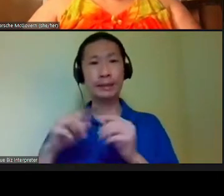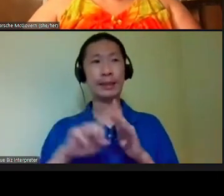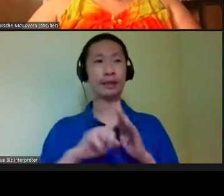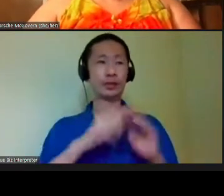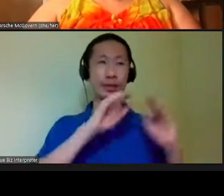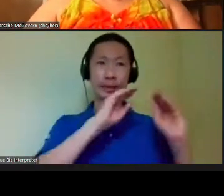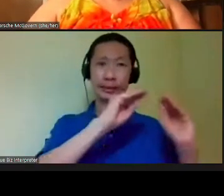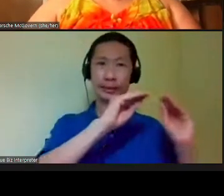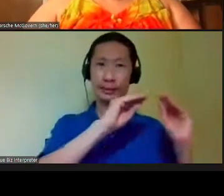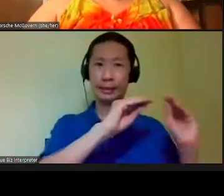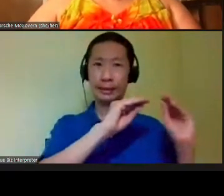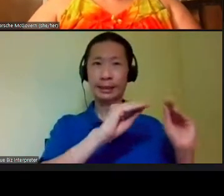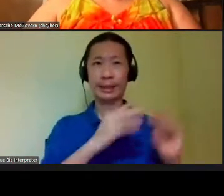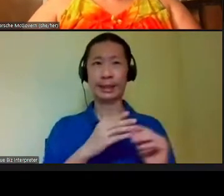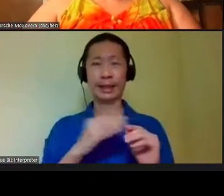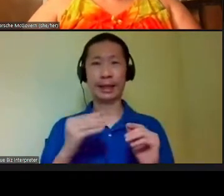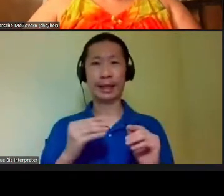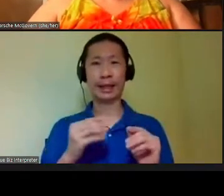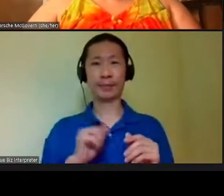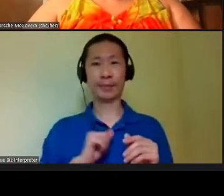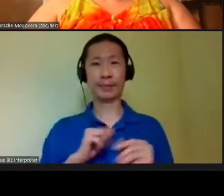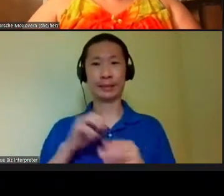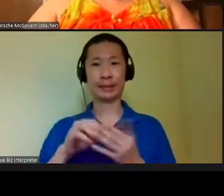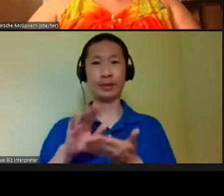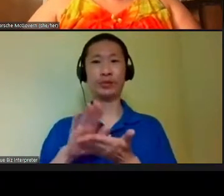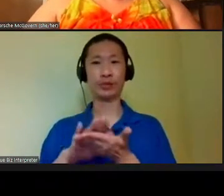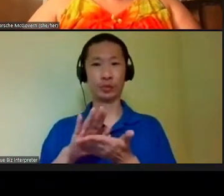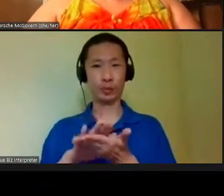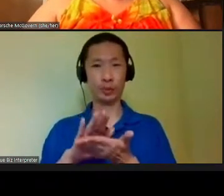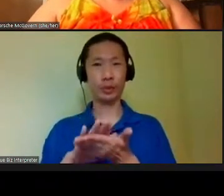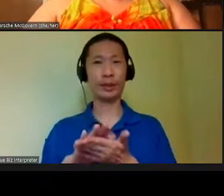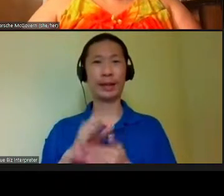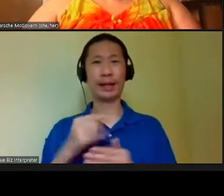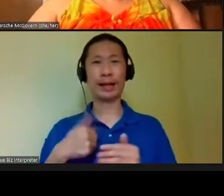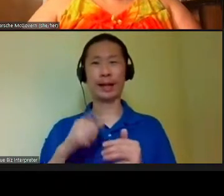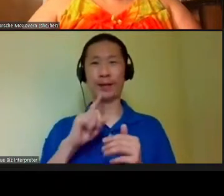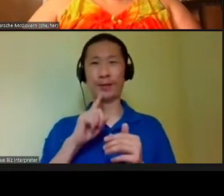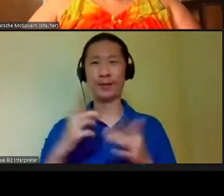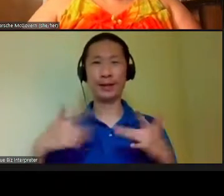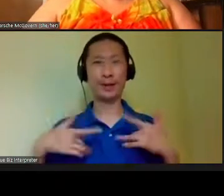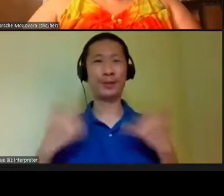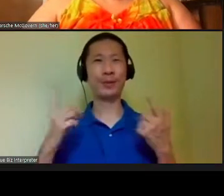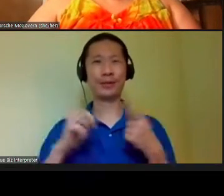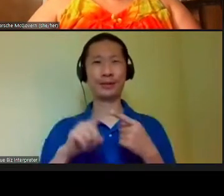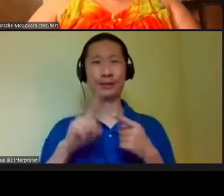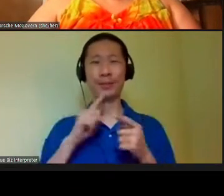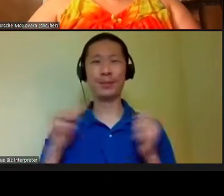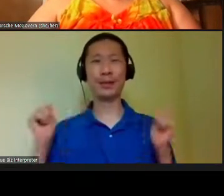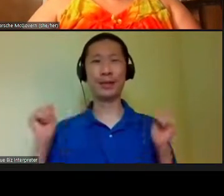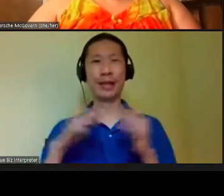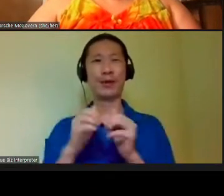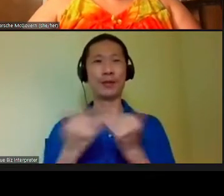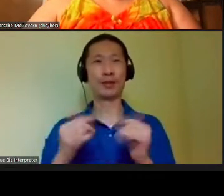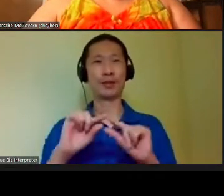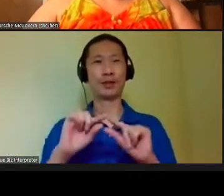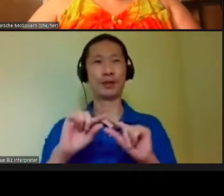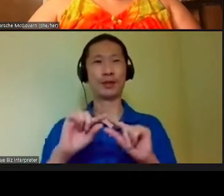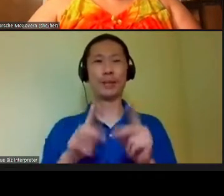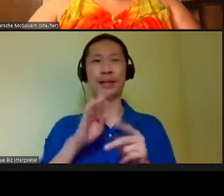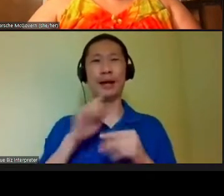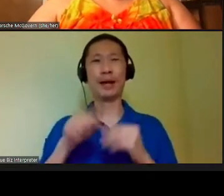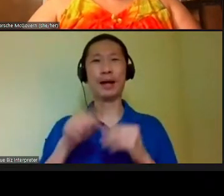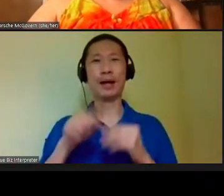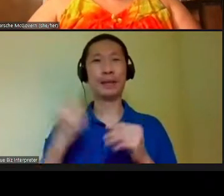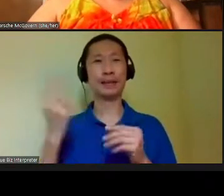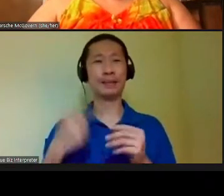teaching, and myself in school, and I'm really thrilled to be gathering with this group of people and talking about something I really